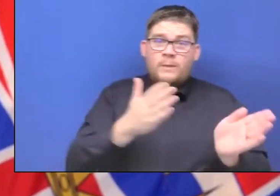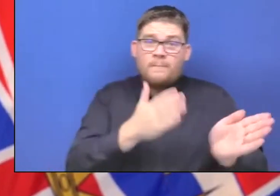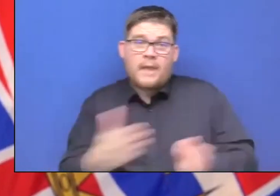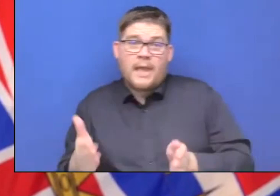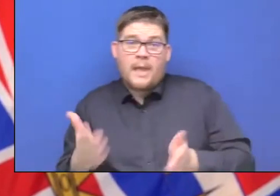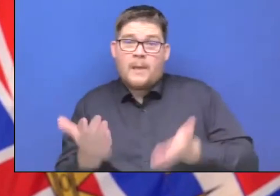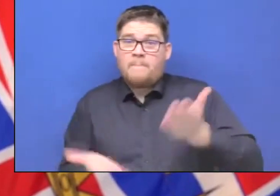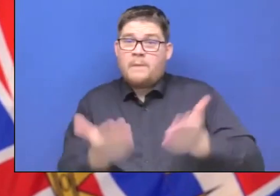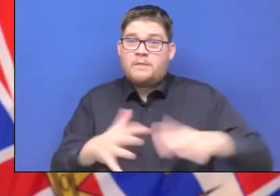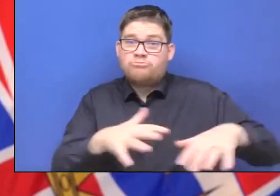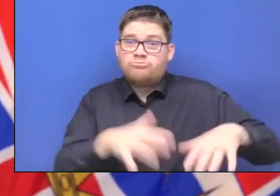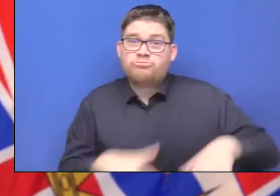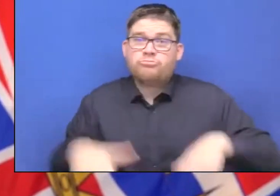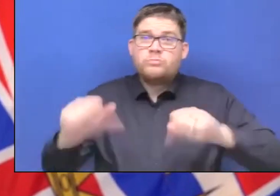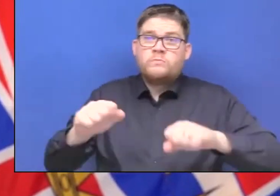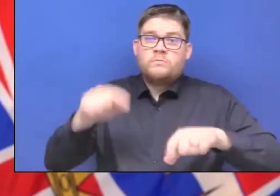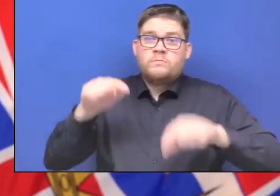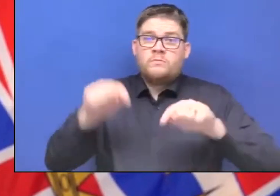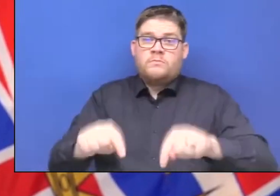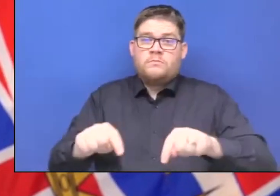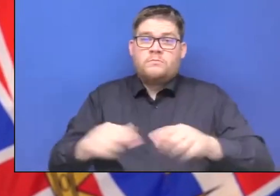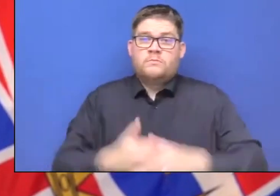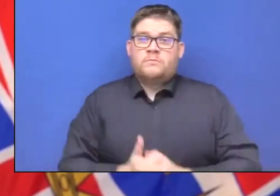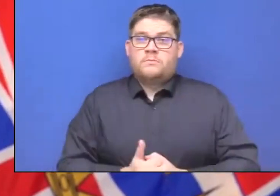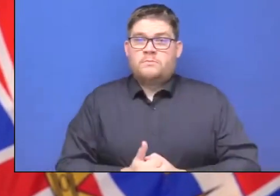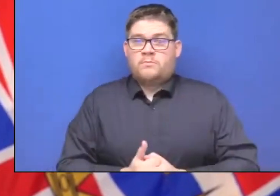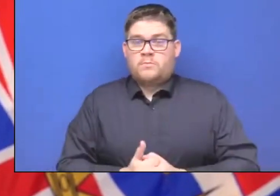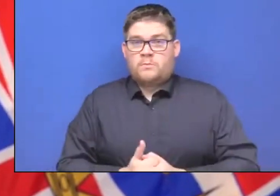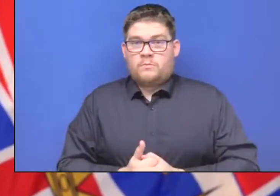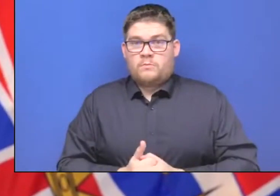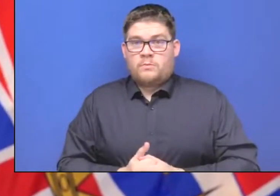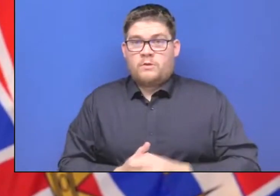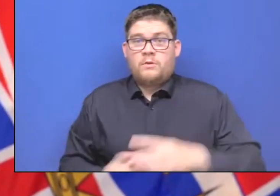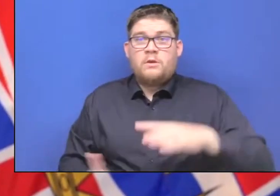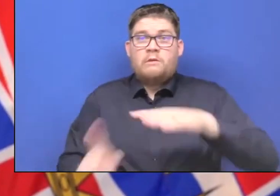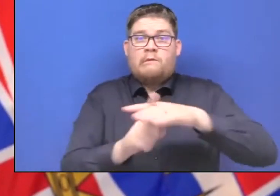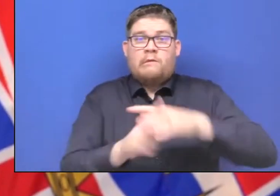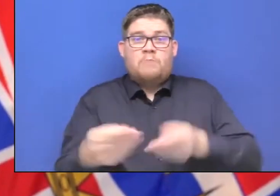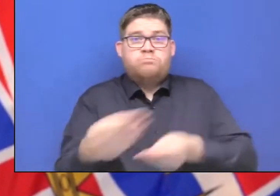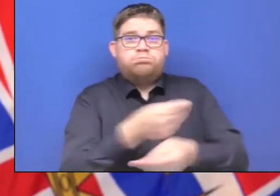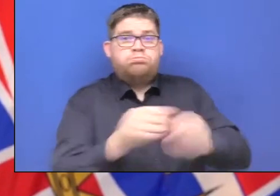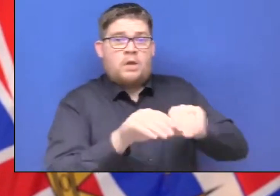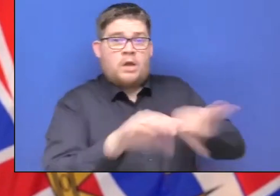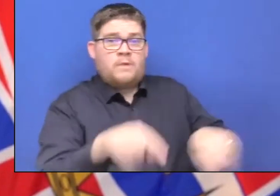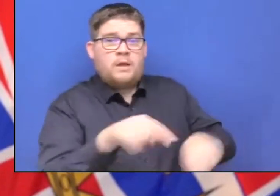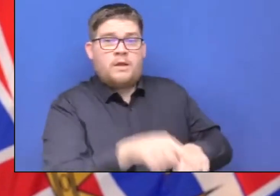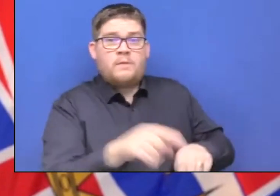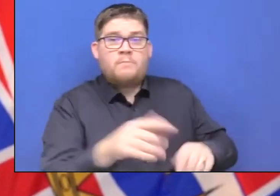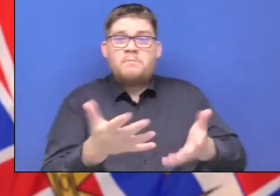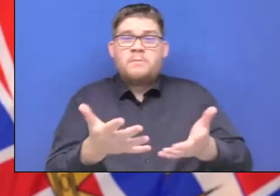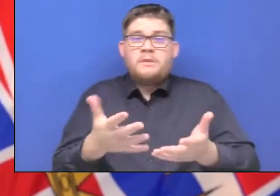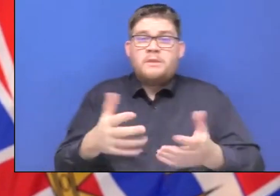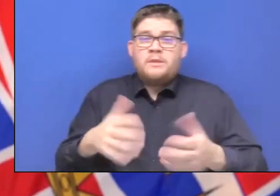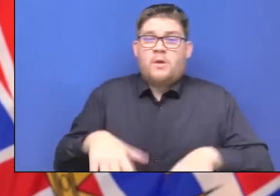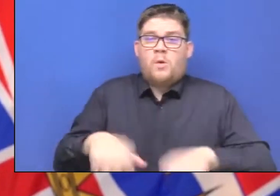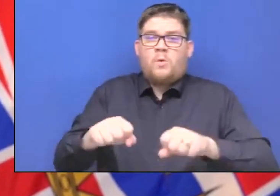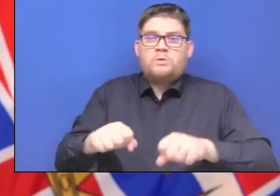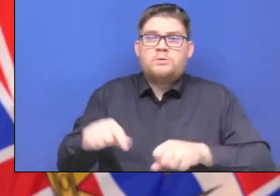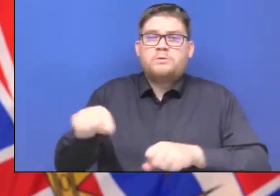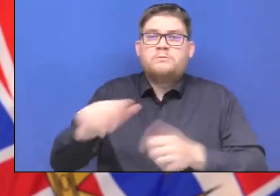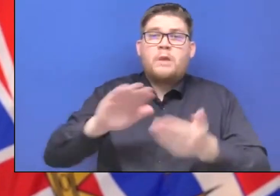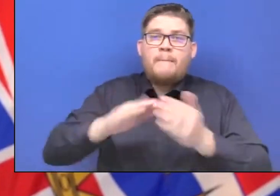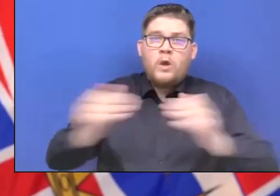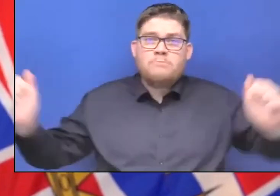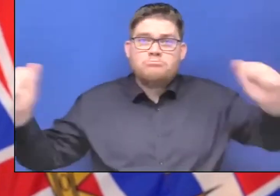particularly ones where are not having ongoing transmission at the moment. Can we do a whole of community approach where we